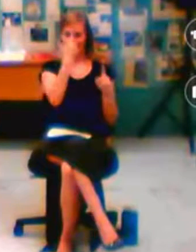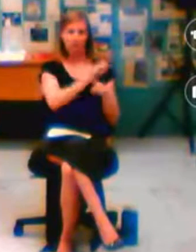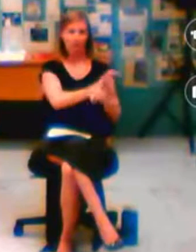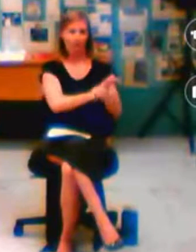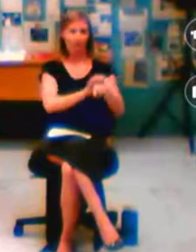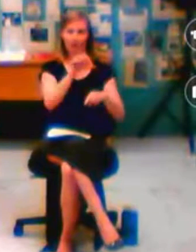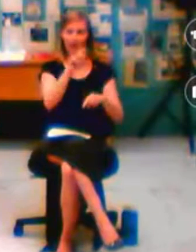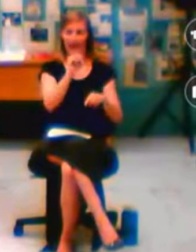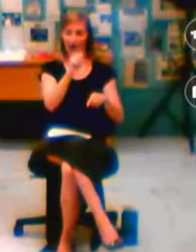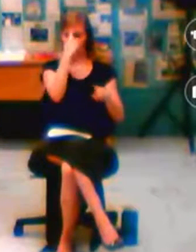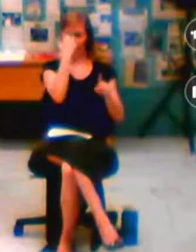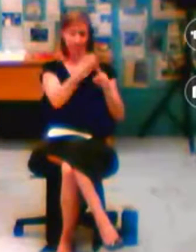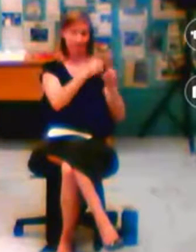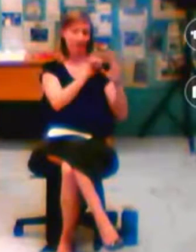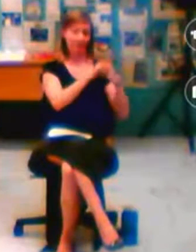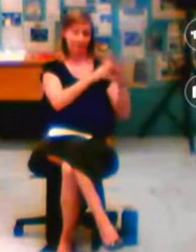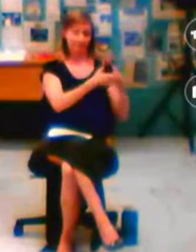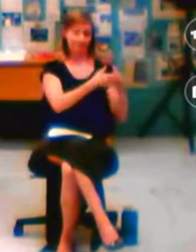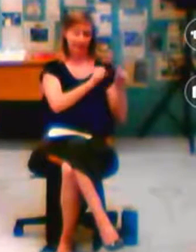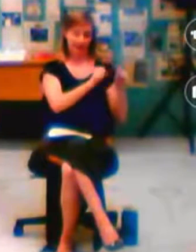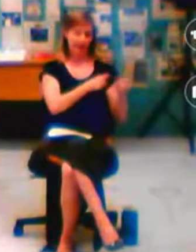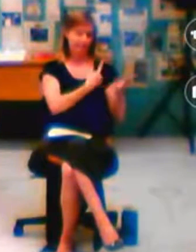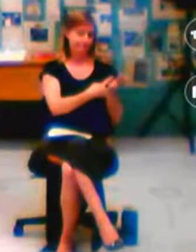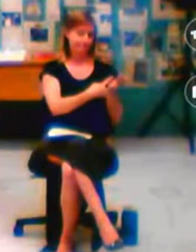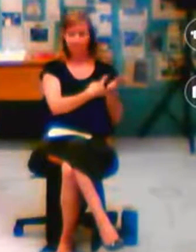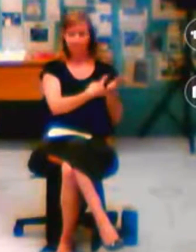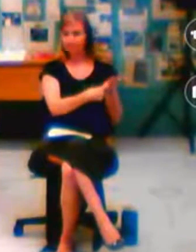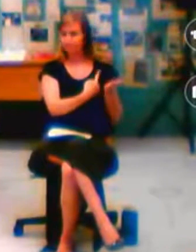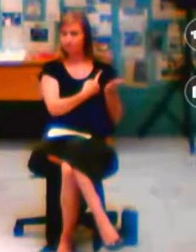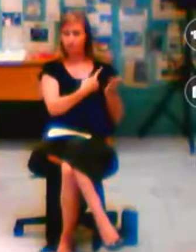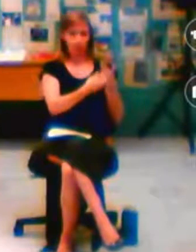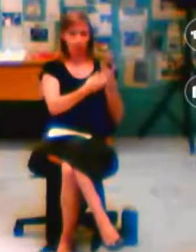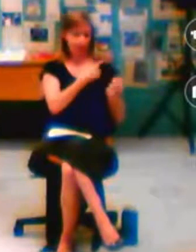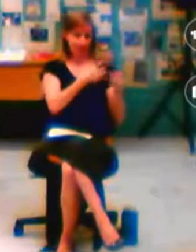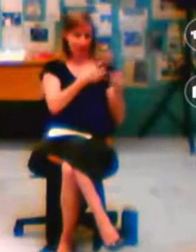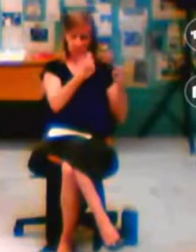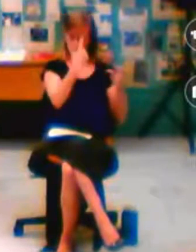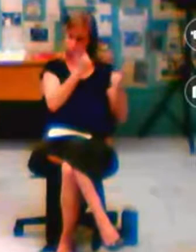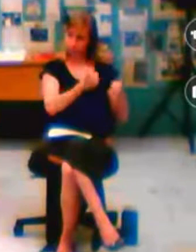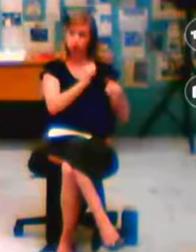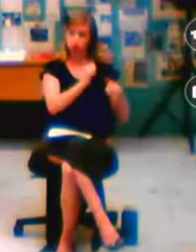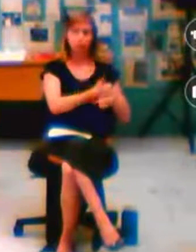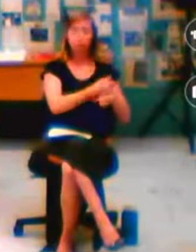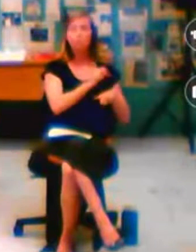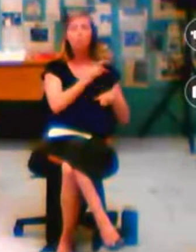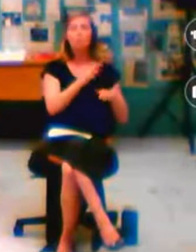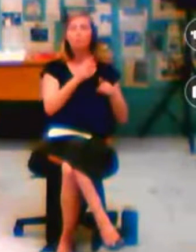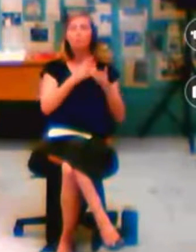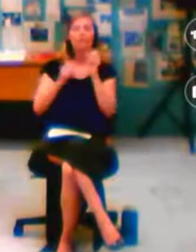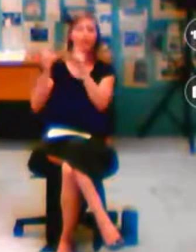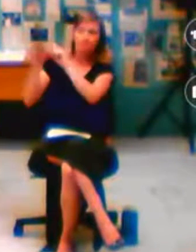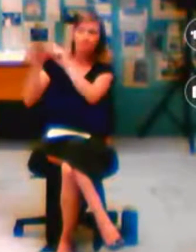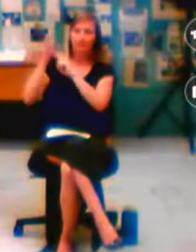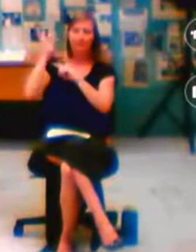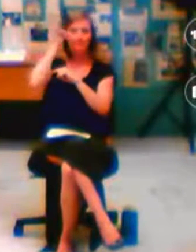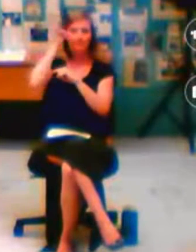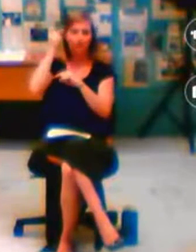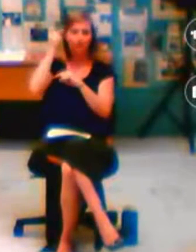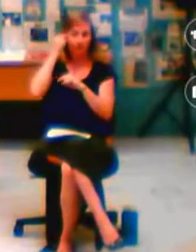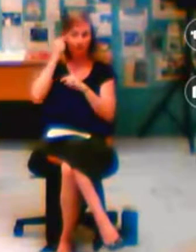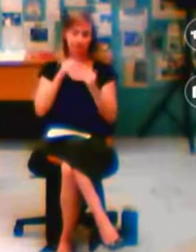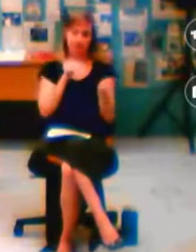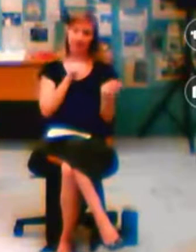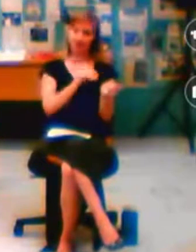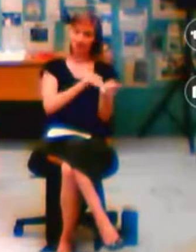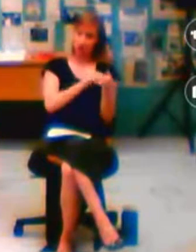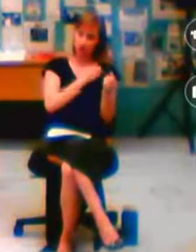in the amendment and what will be continued or additional fears on what? It's all up to Colorado Care, right? So they have to, they